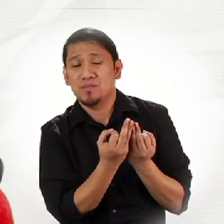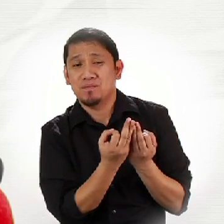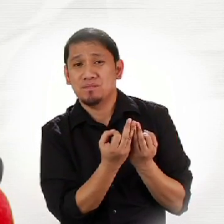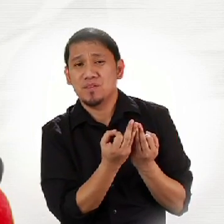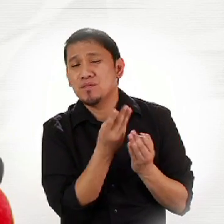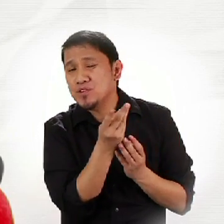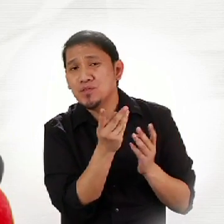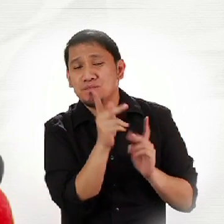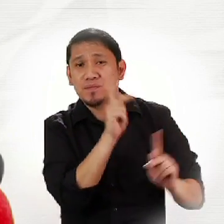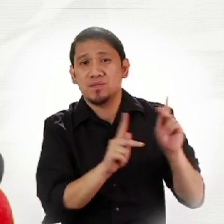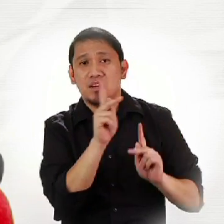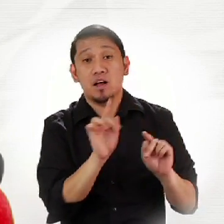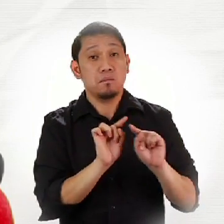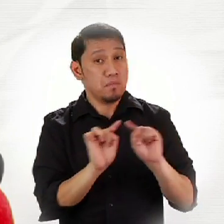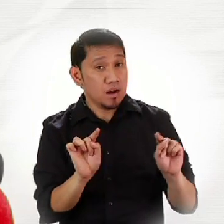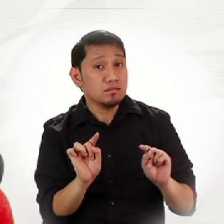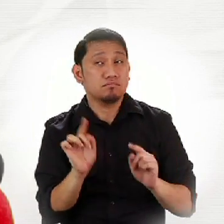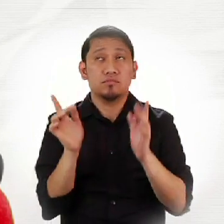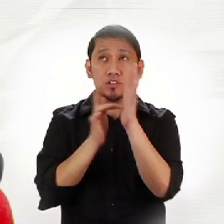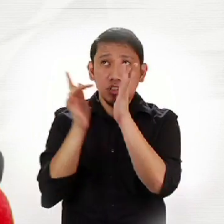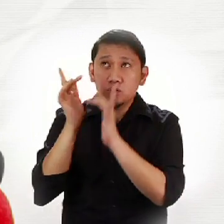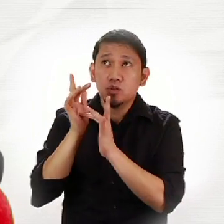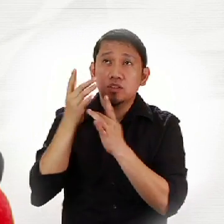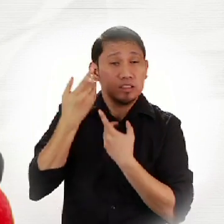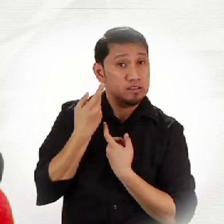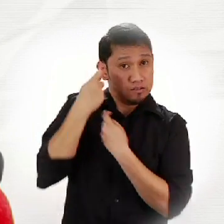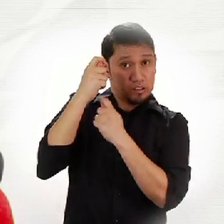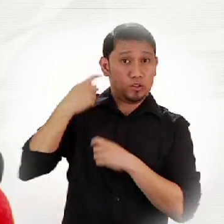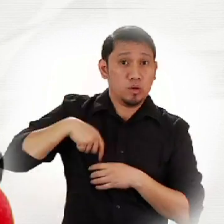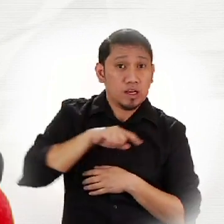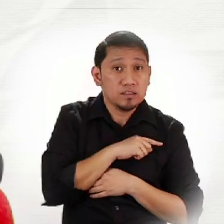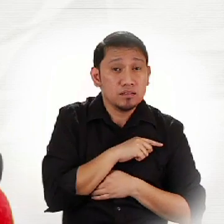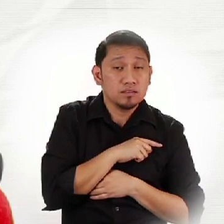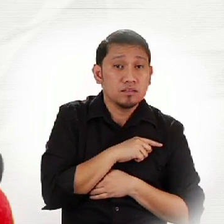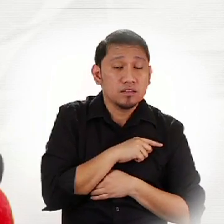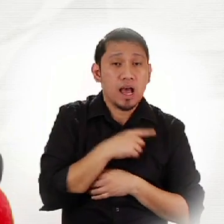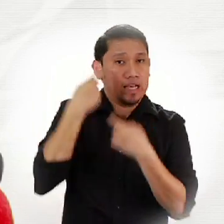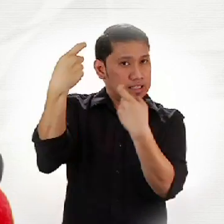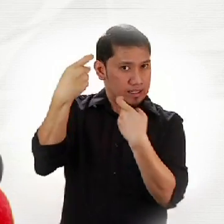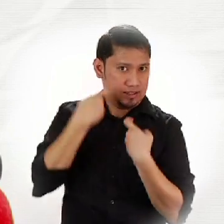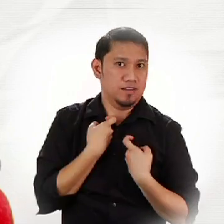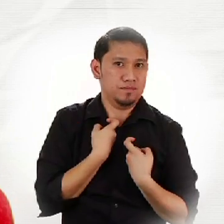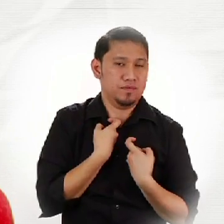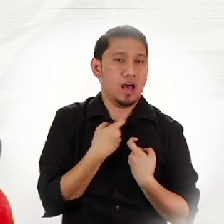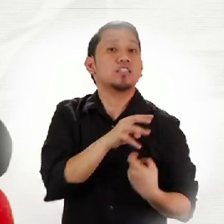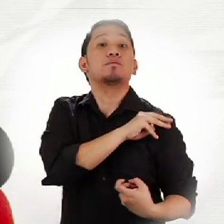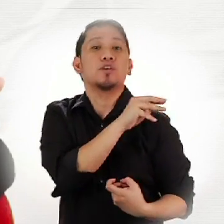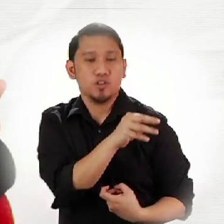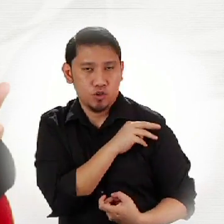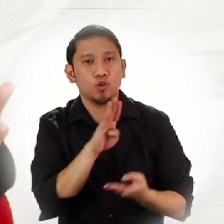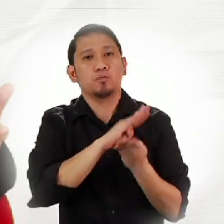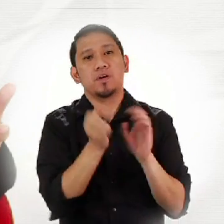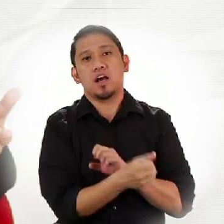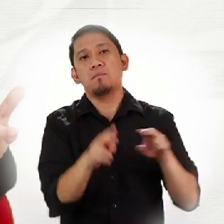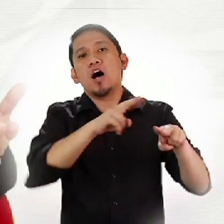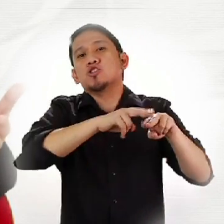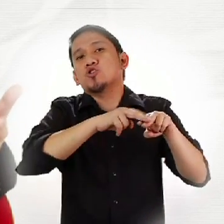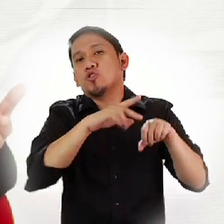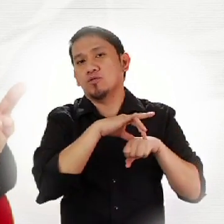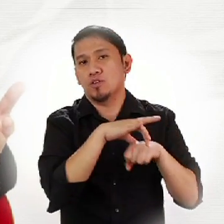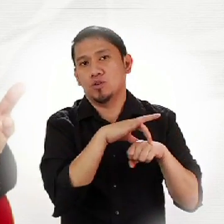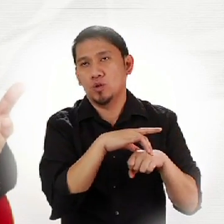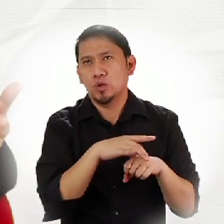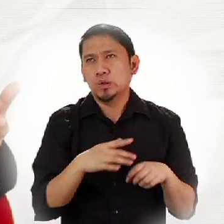imagine, Jesus entrusts to us as a gift this mission to be salt of the earth. Who will